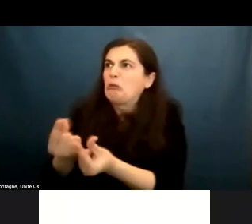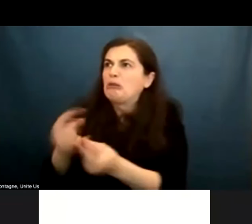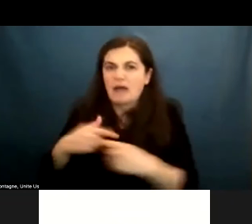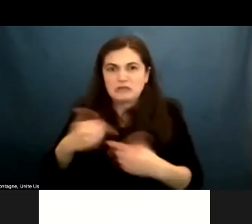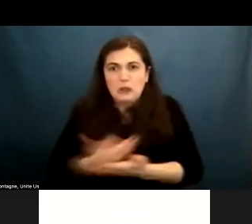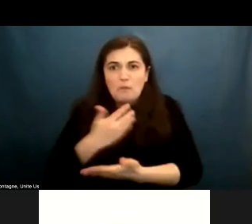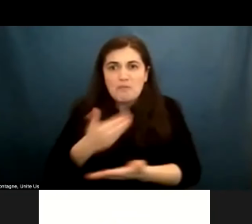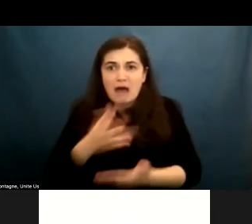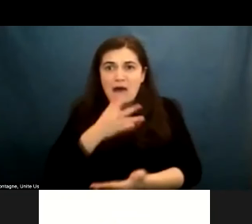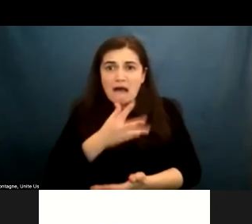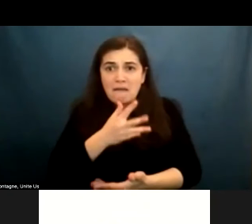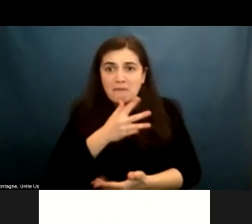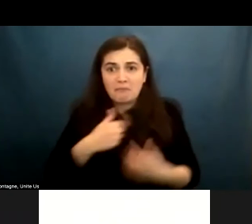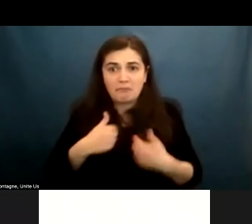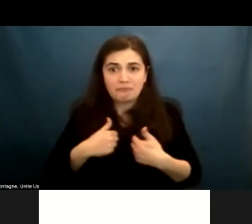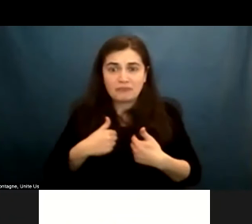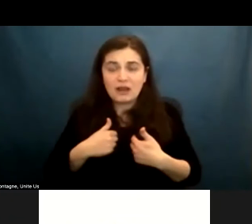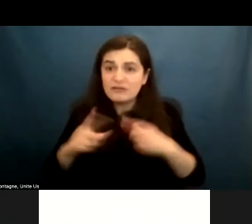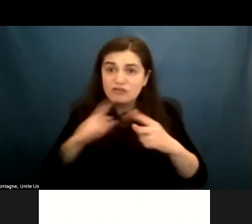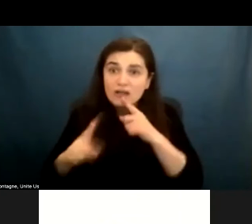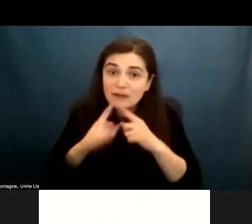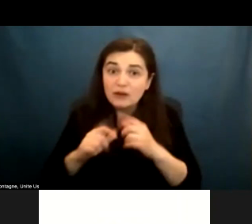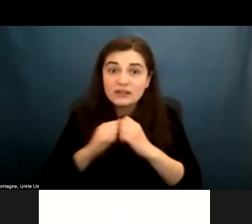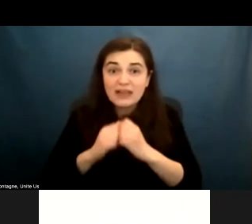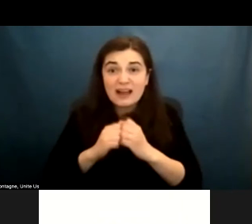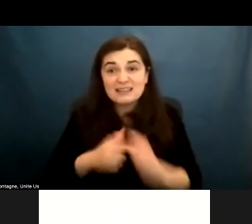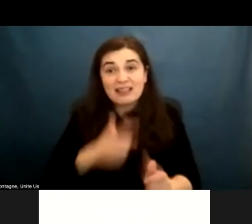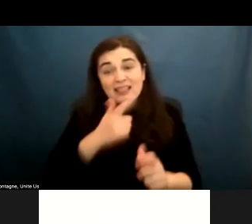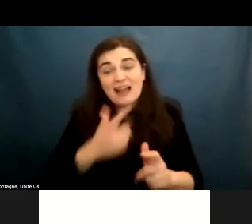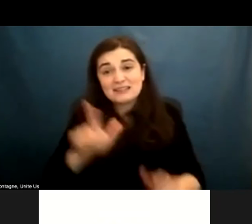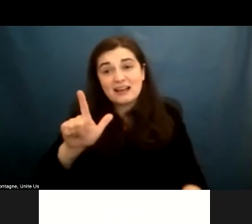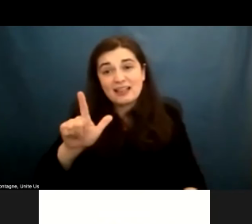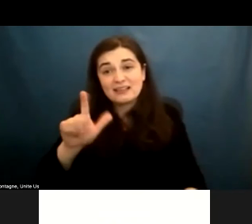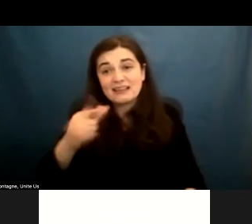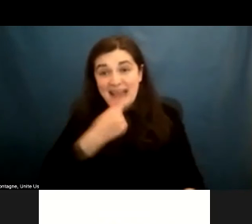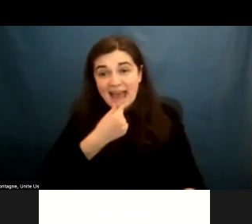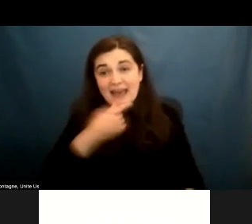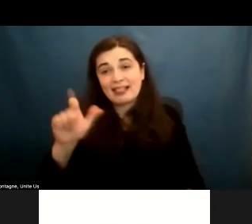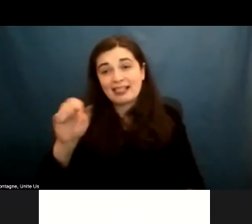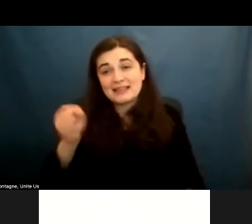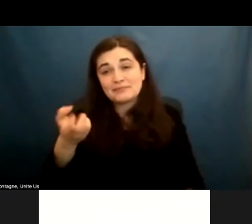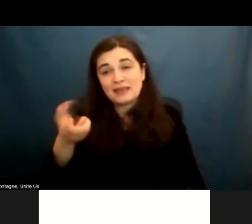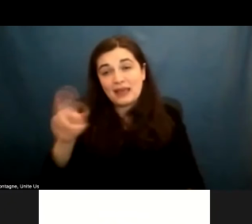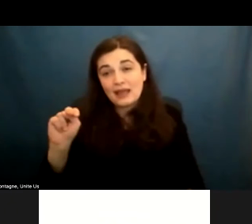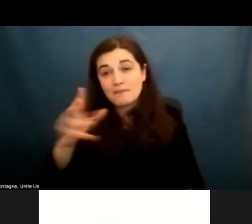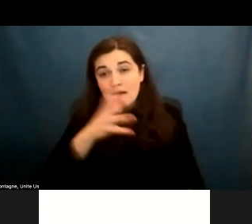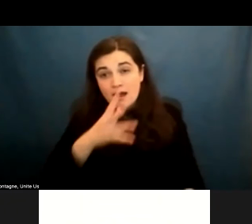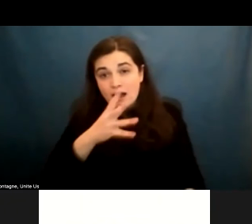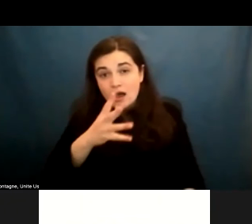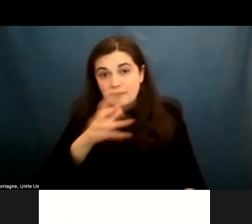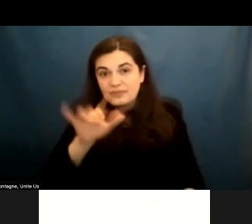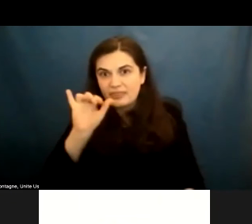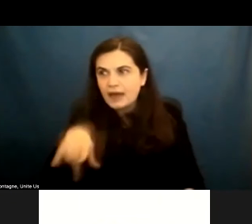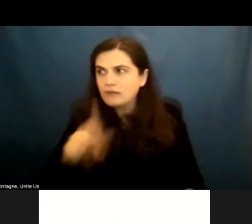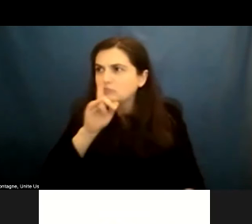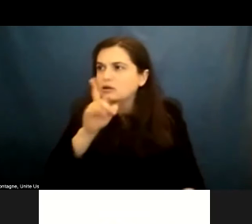I think we've talked about this together, as a lesbian mom, she felt very seen by the information that was provided. It felt